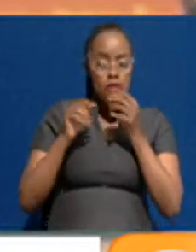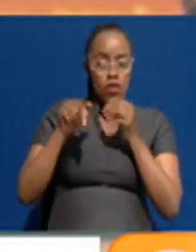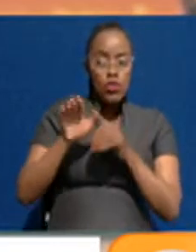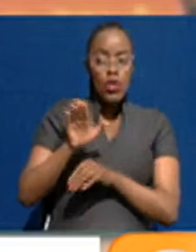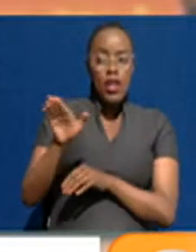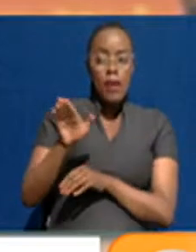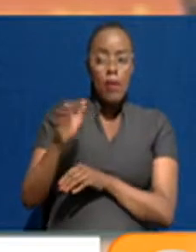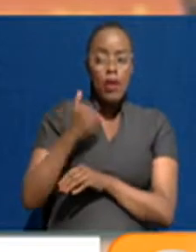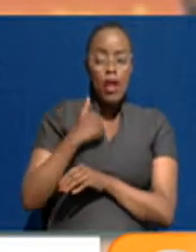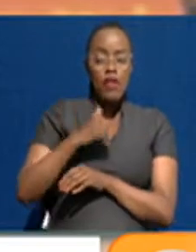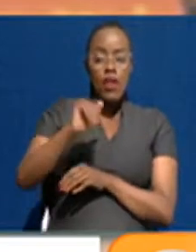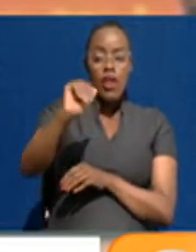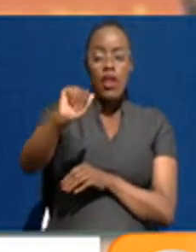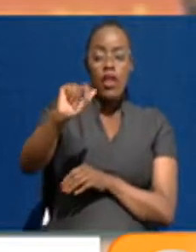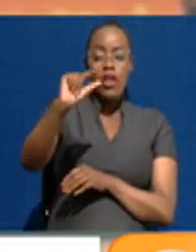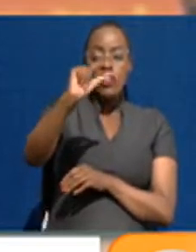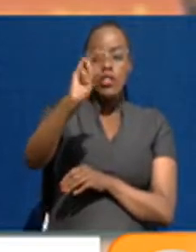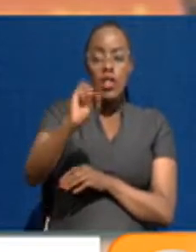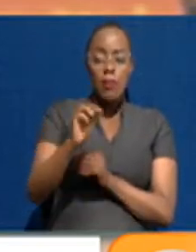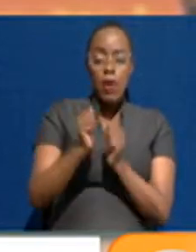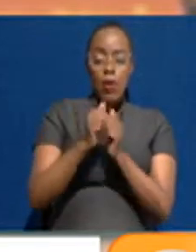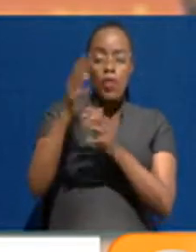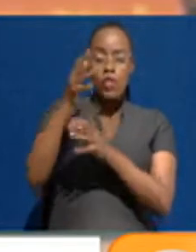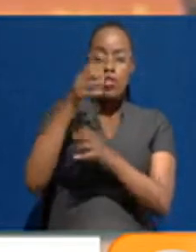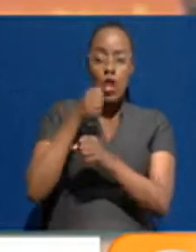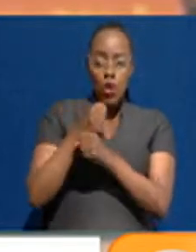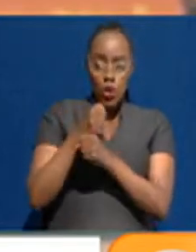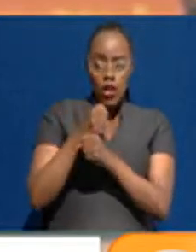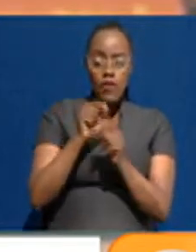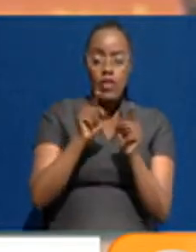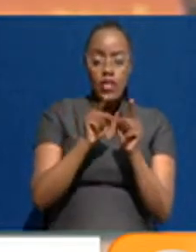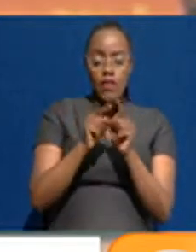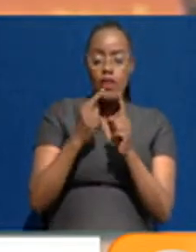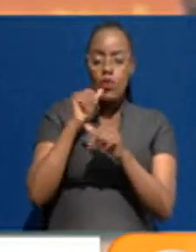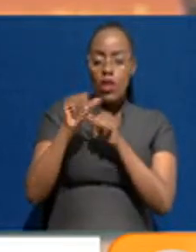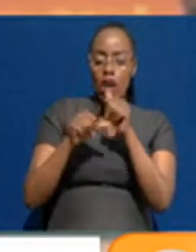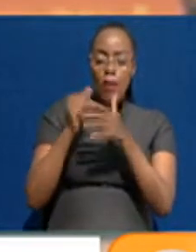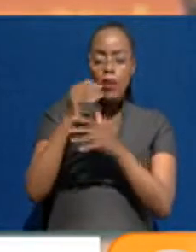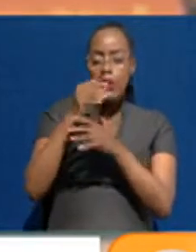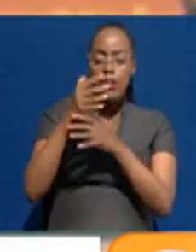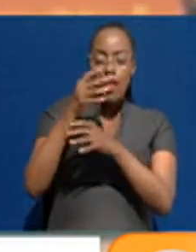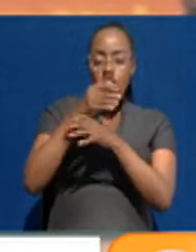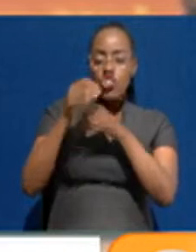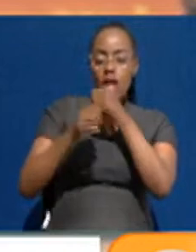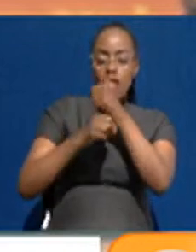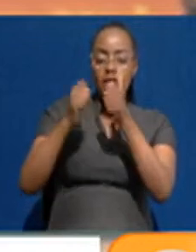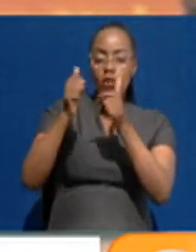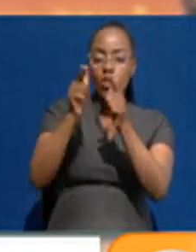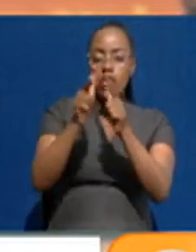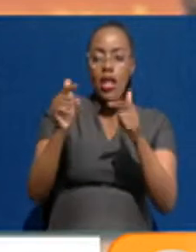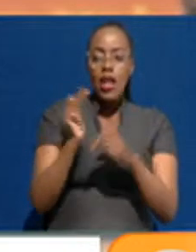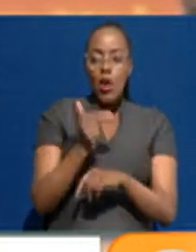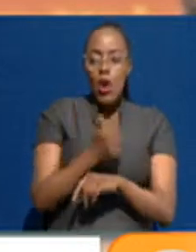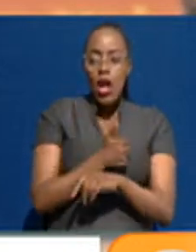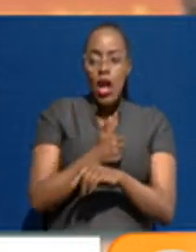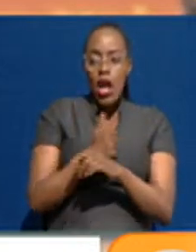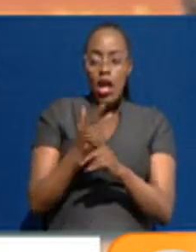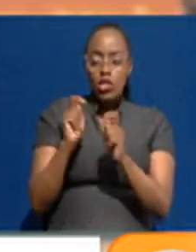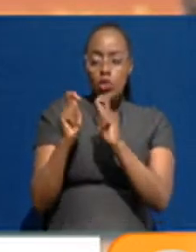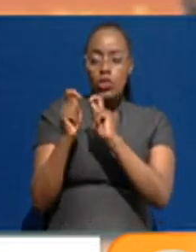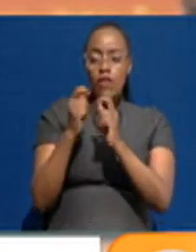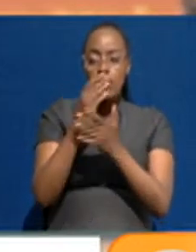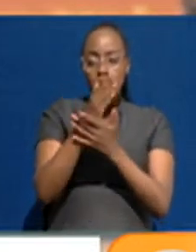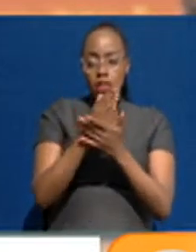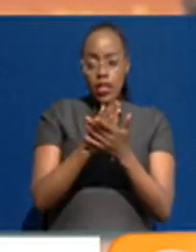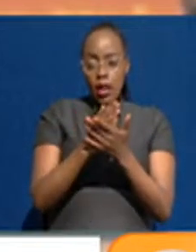we had an AGM where our shareholders approved a debt restructure that will allow us to convert some of the